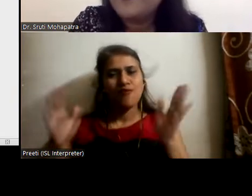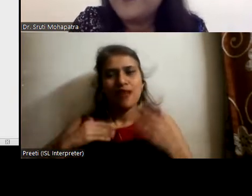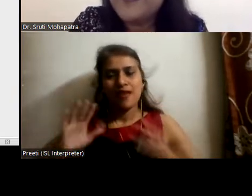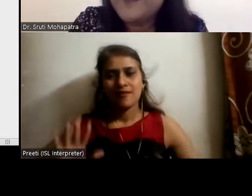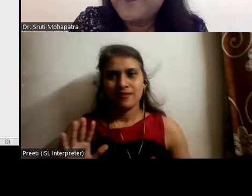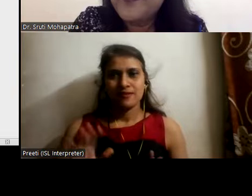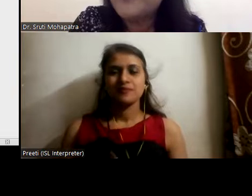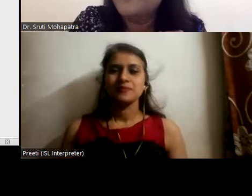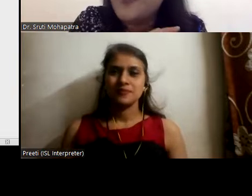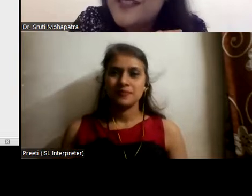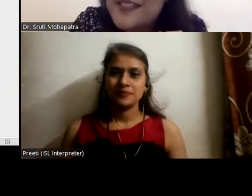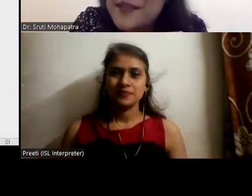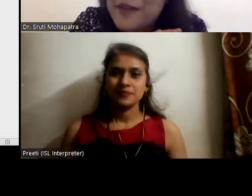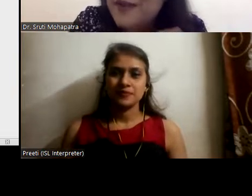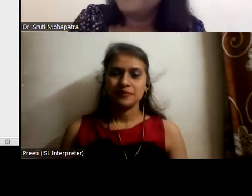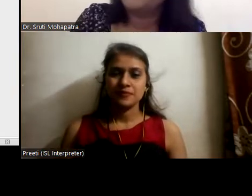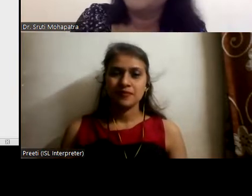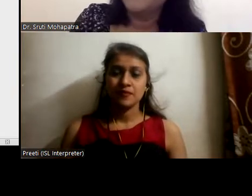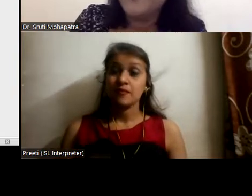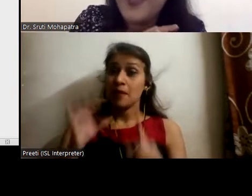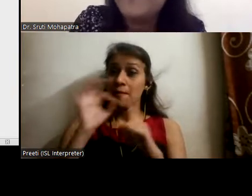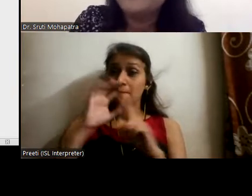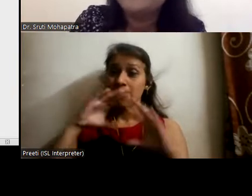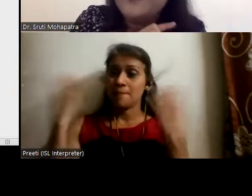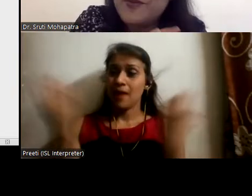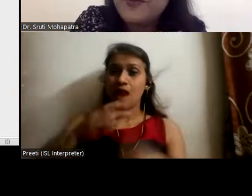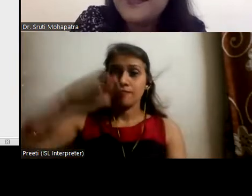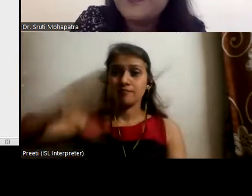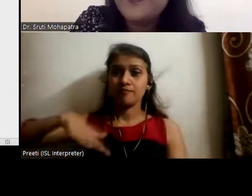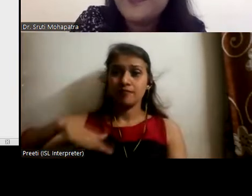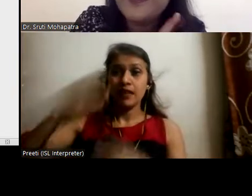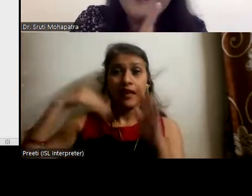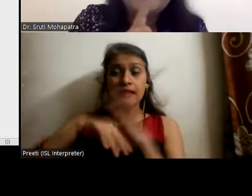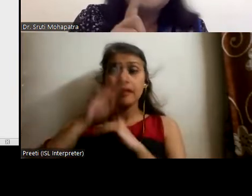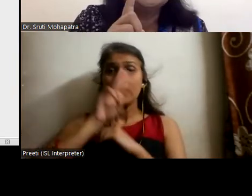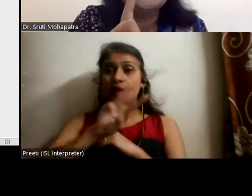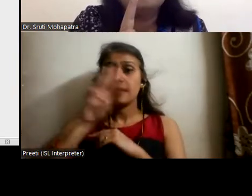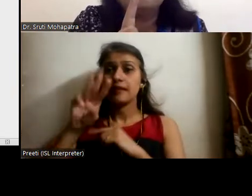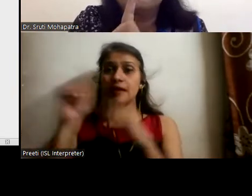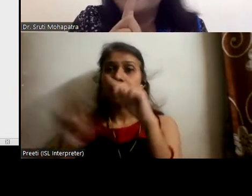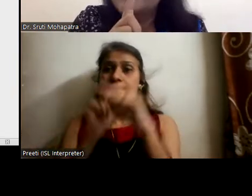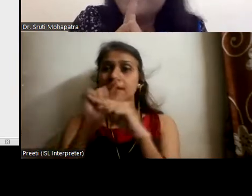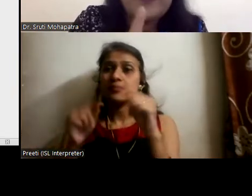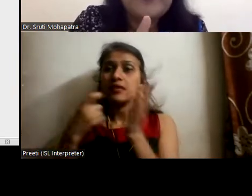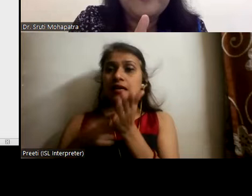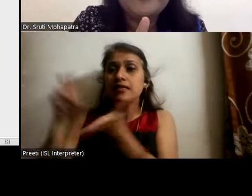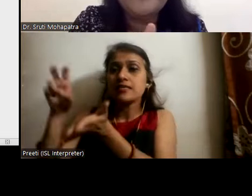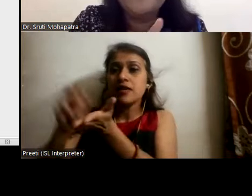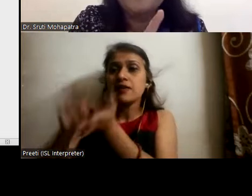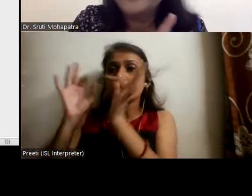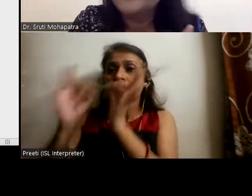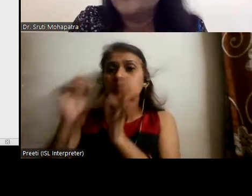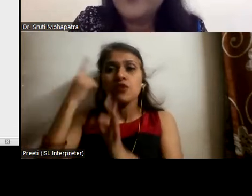the parliament. You see, once in the parliament, we have a 33% reservation. You see, in the